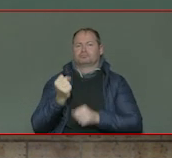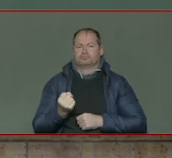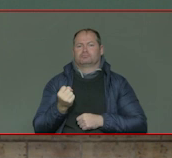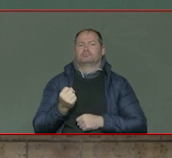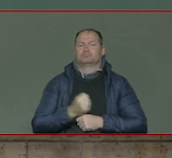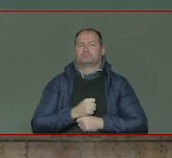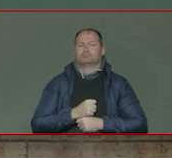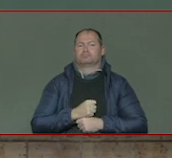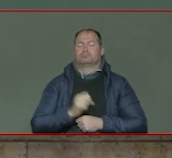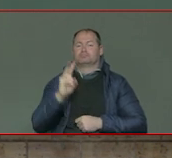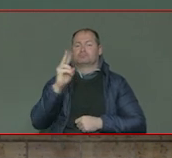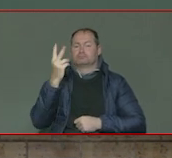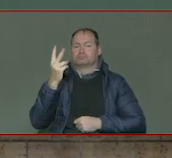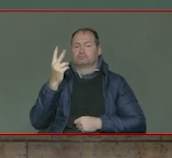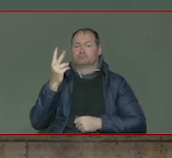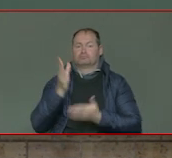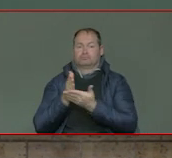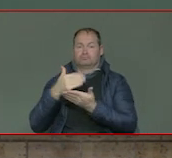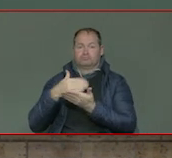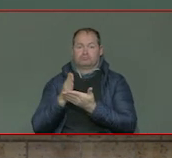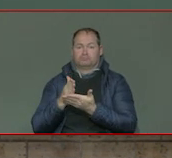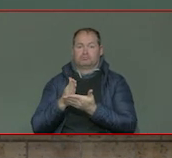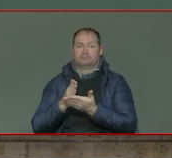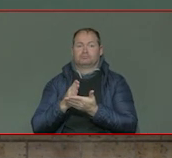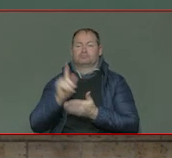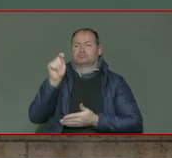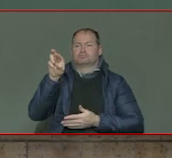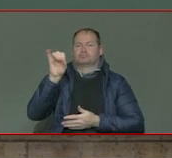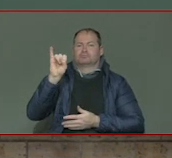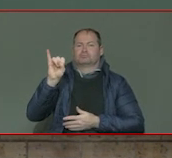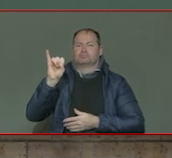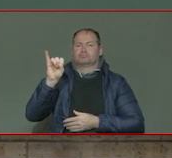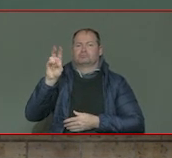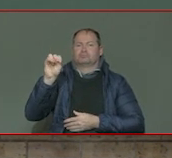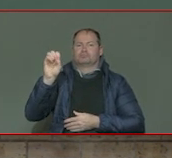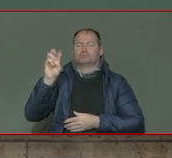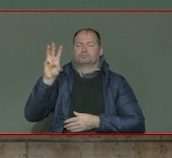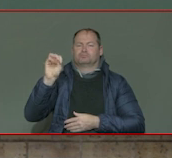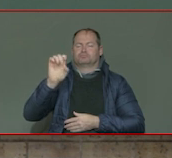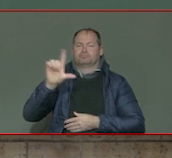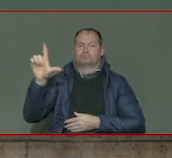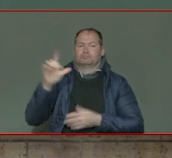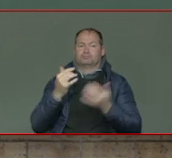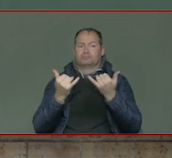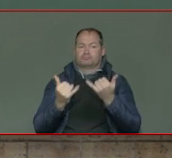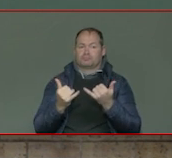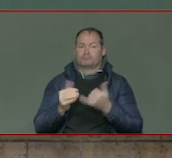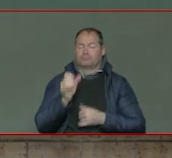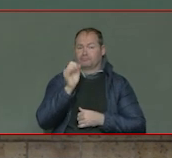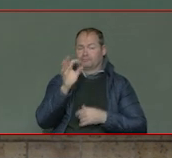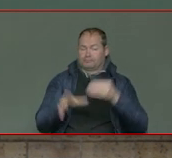then the second part is a trinomial. Now also take note of this. In the sum and difference of 2